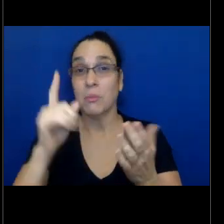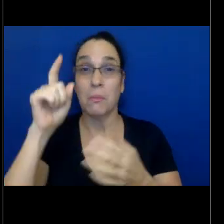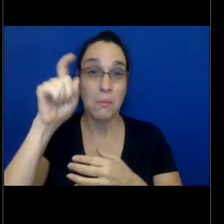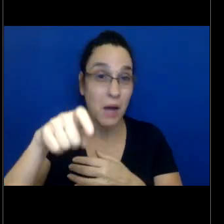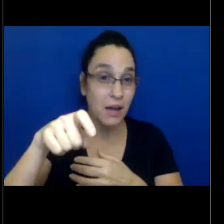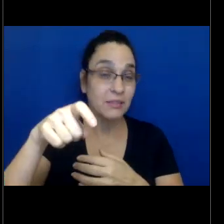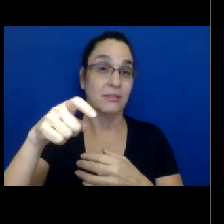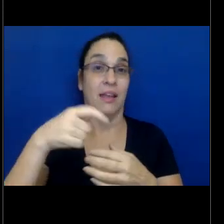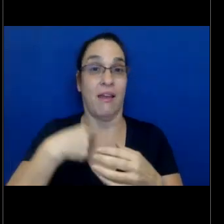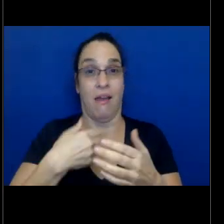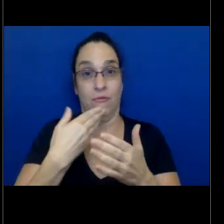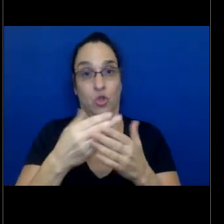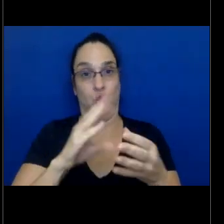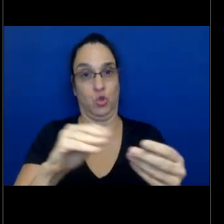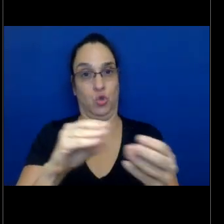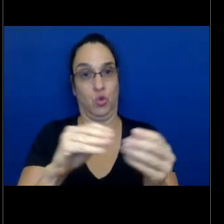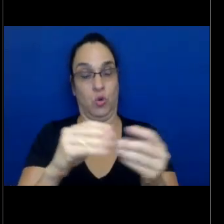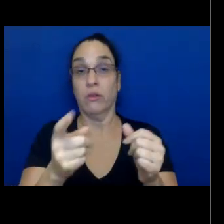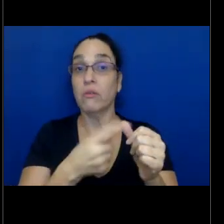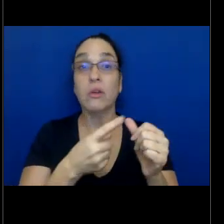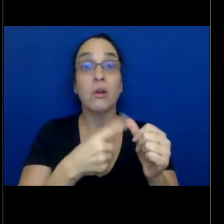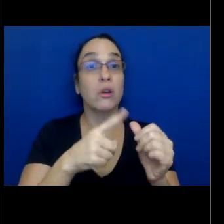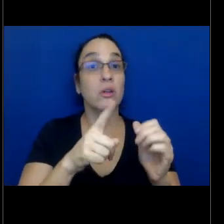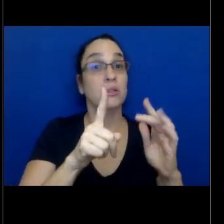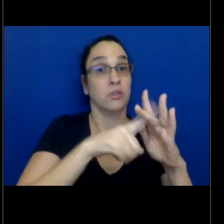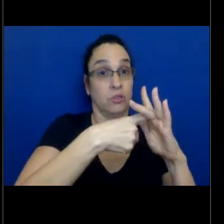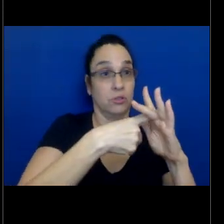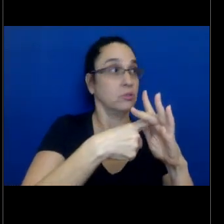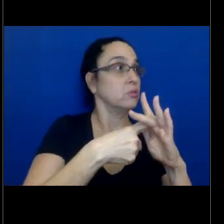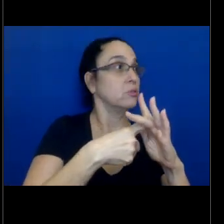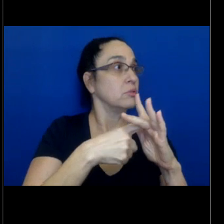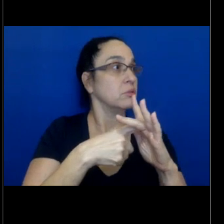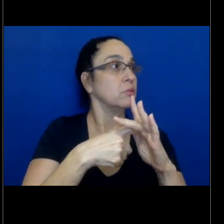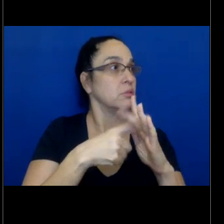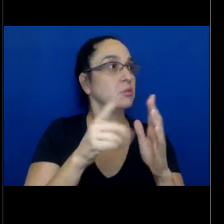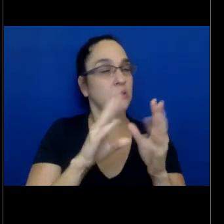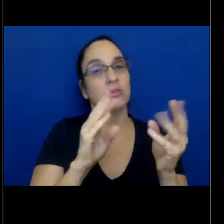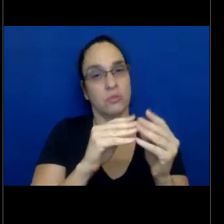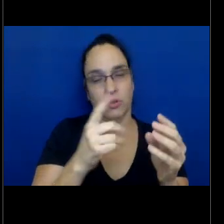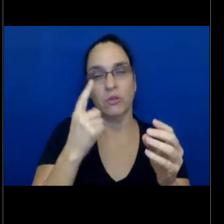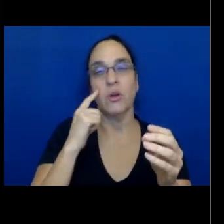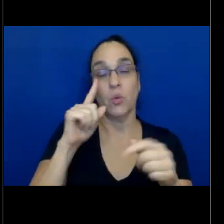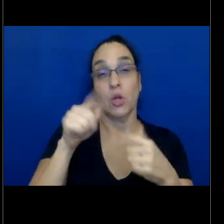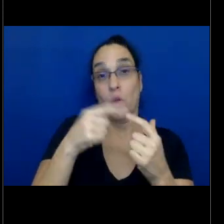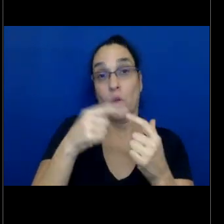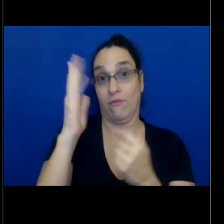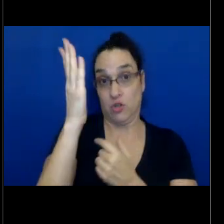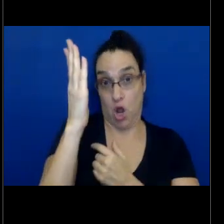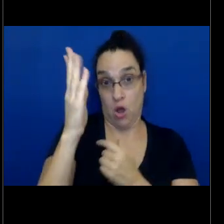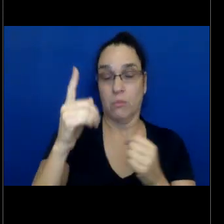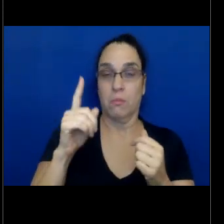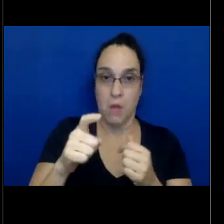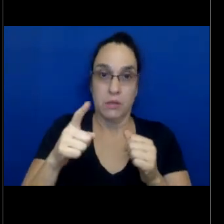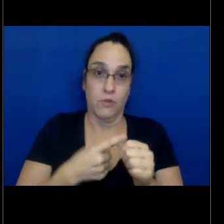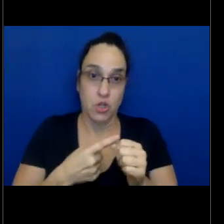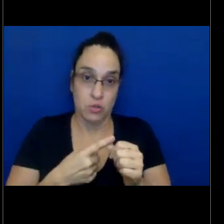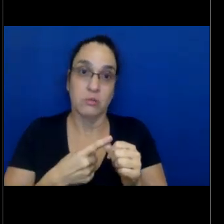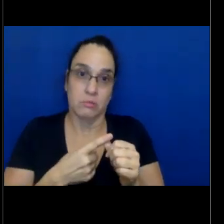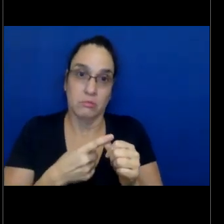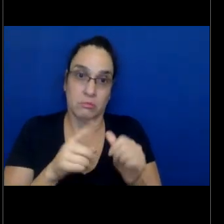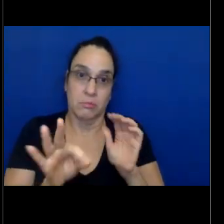somehow build up the suspense and leading your audience to pay attention. And so in the end,